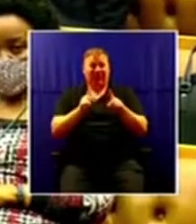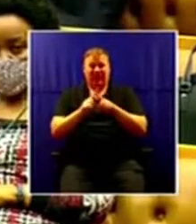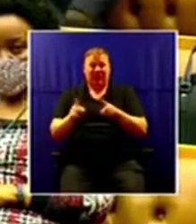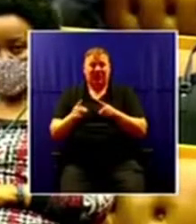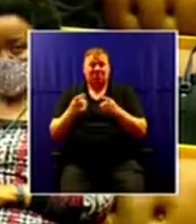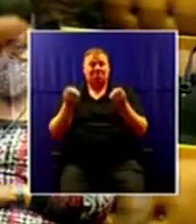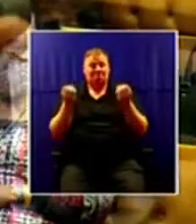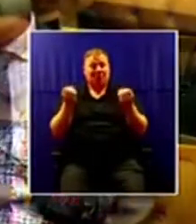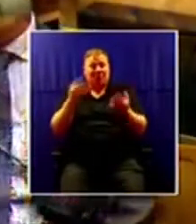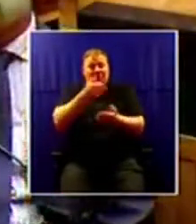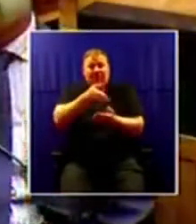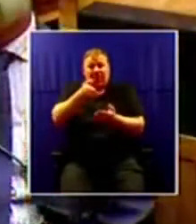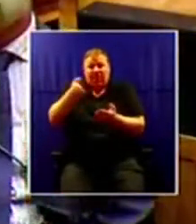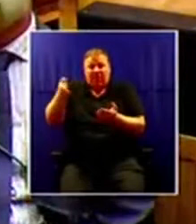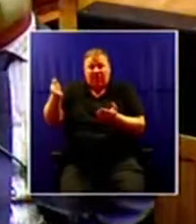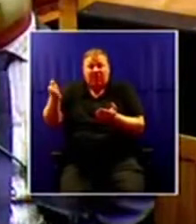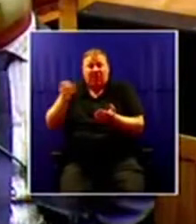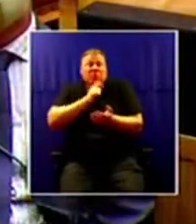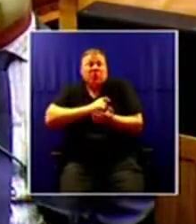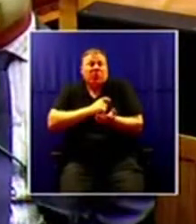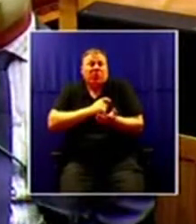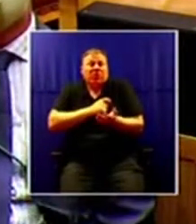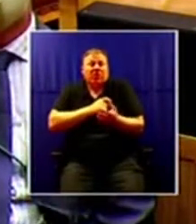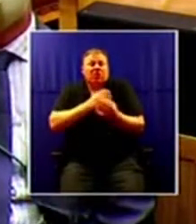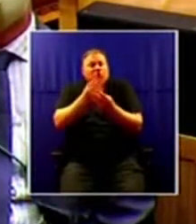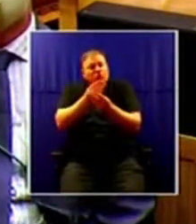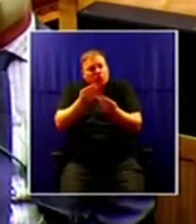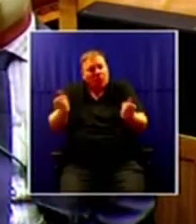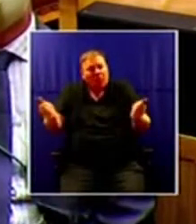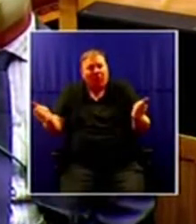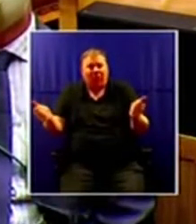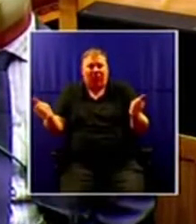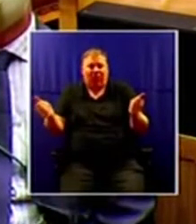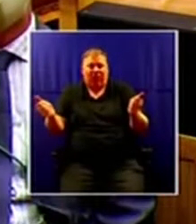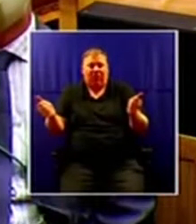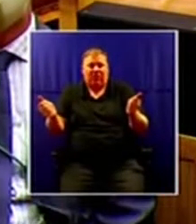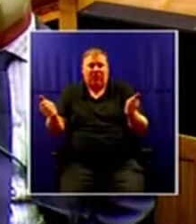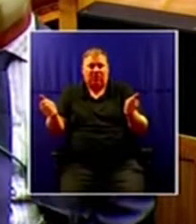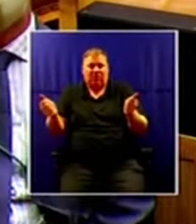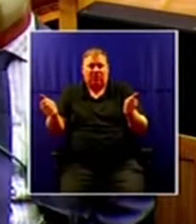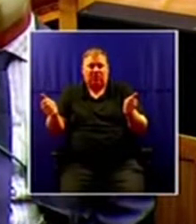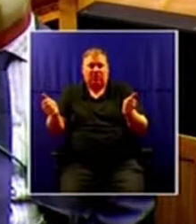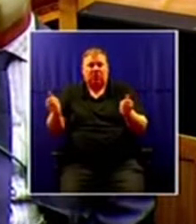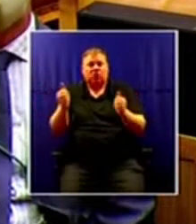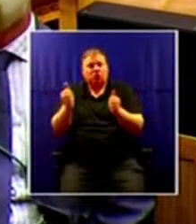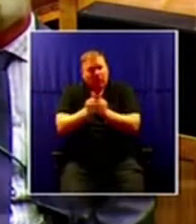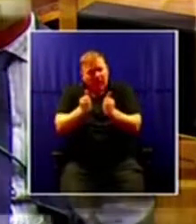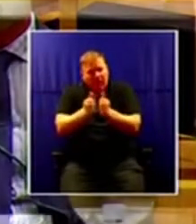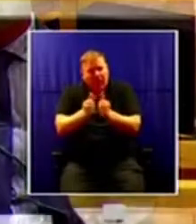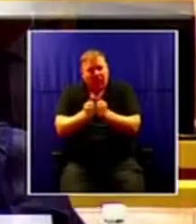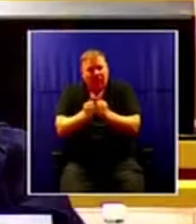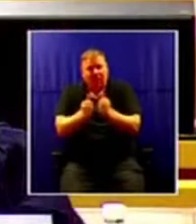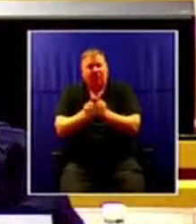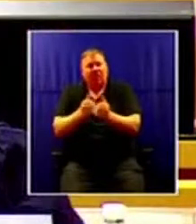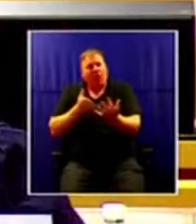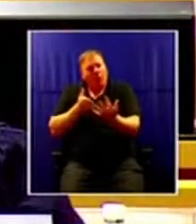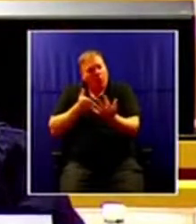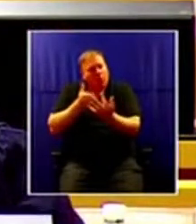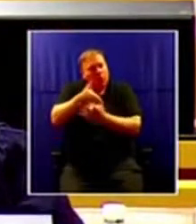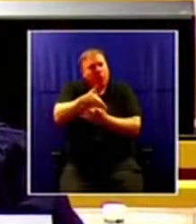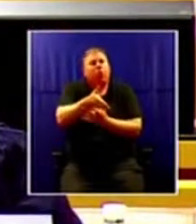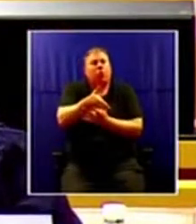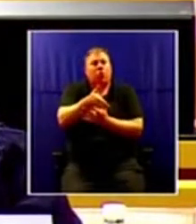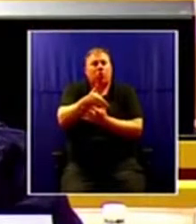many, let us resolve that we will strive together to overcome this